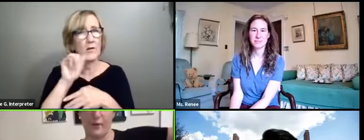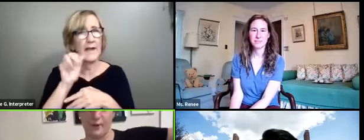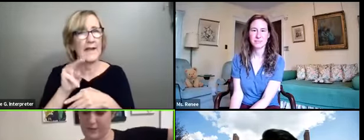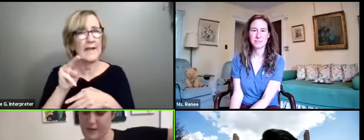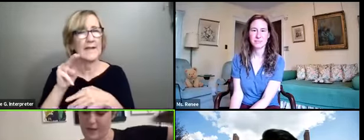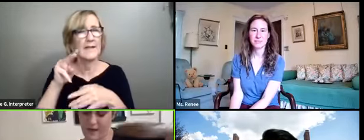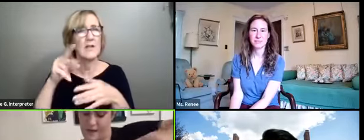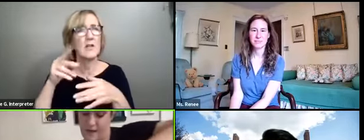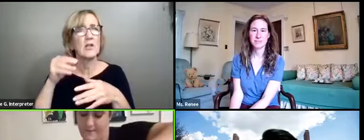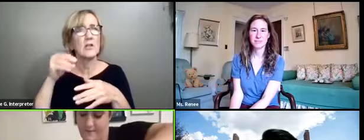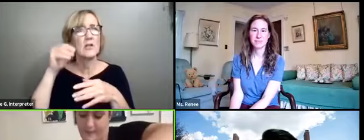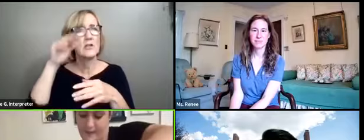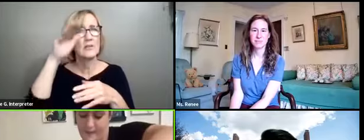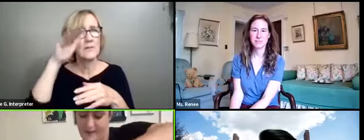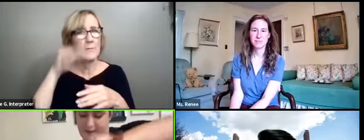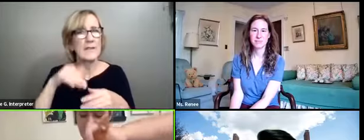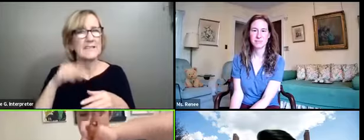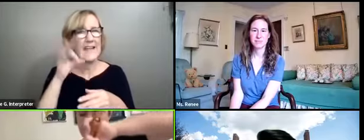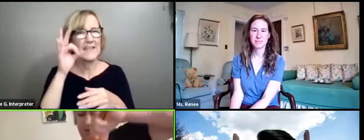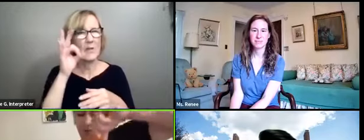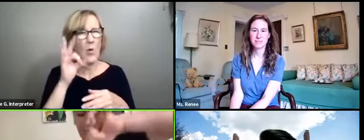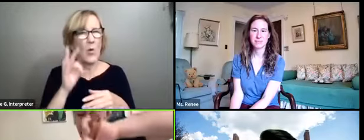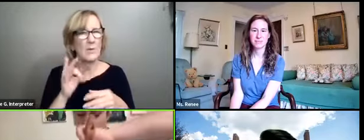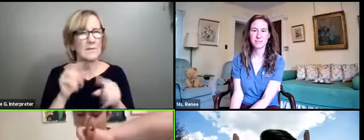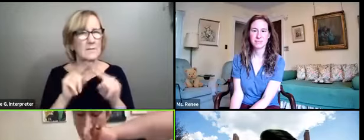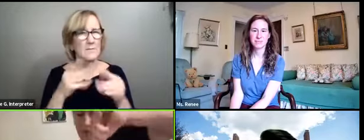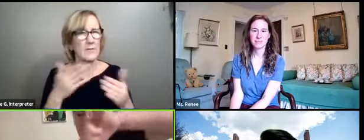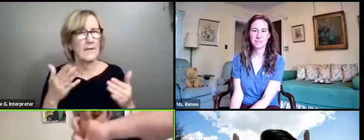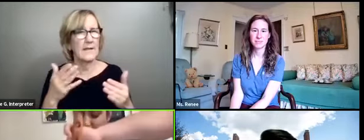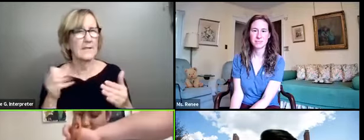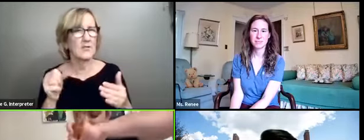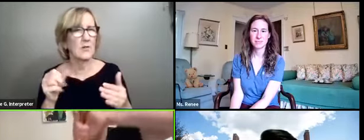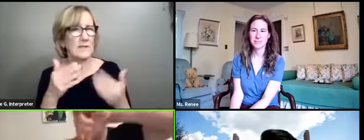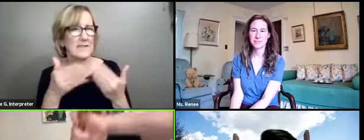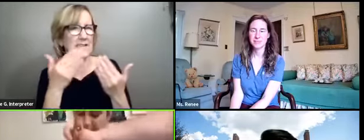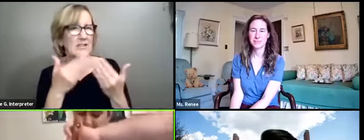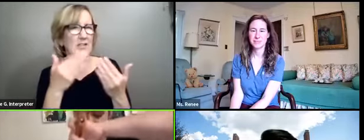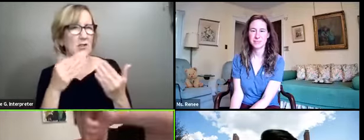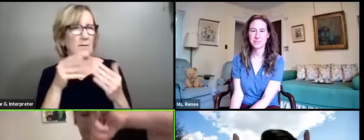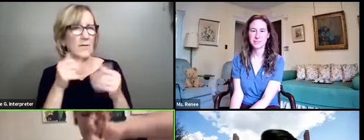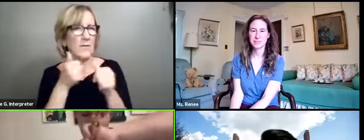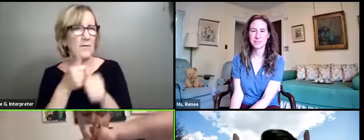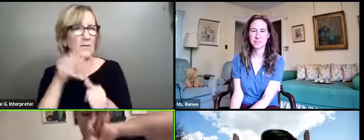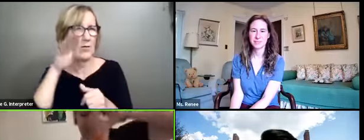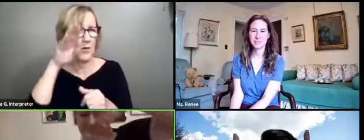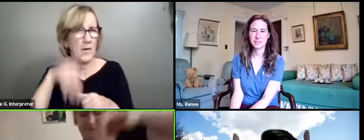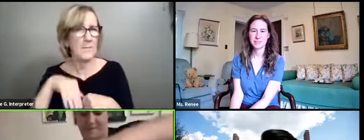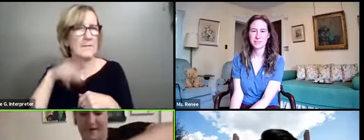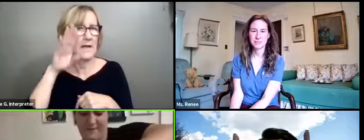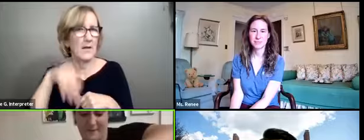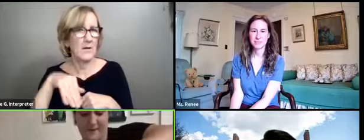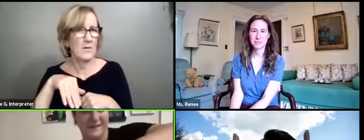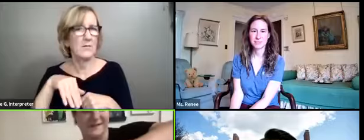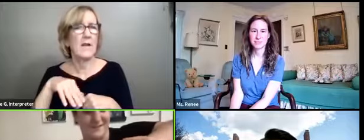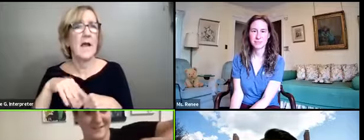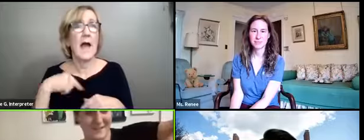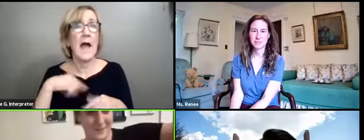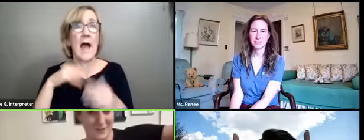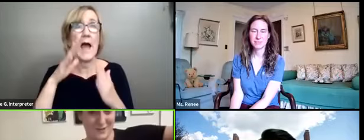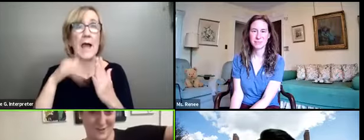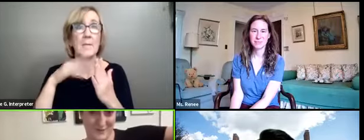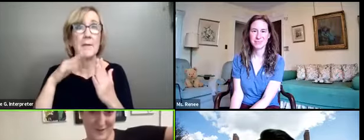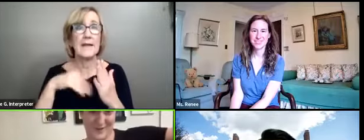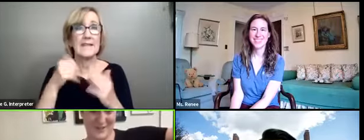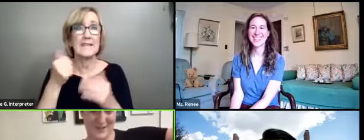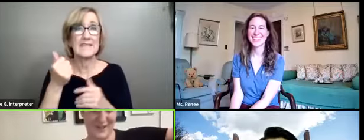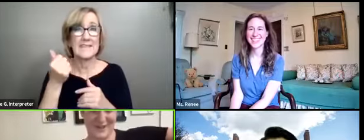all the holes. And it just makes it easier in the long run. So this is just something that we do. I've painted 17